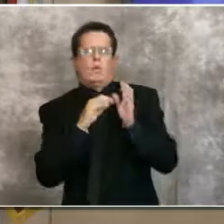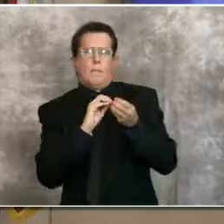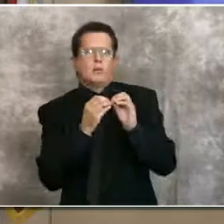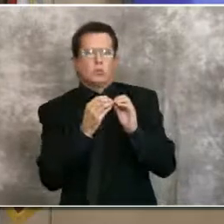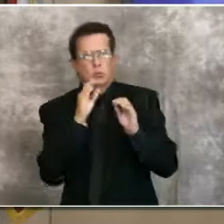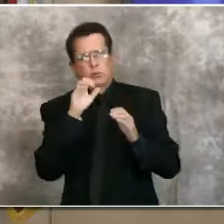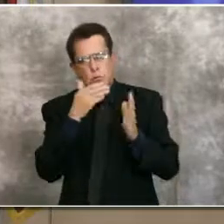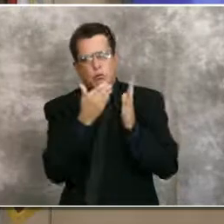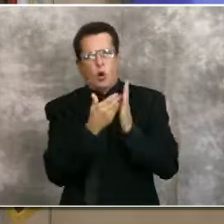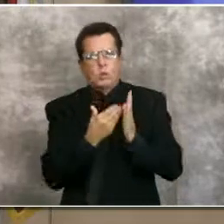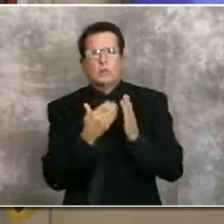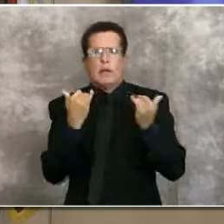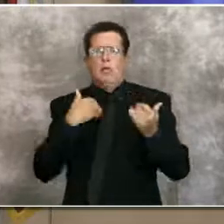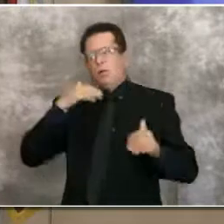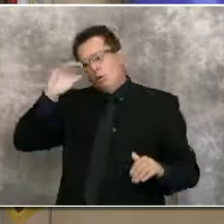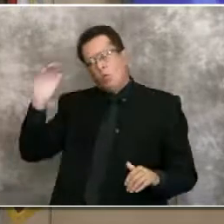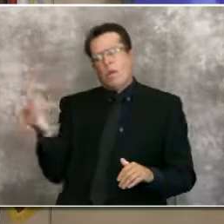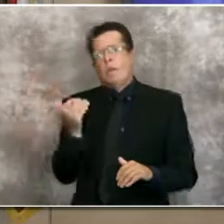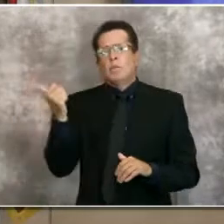up Dr. Wooten.